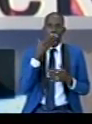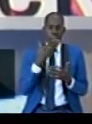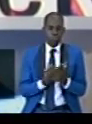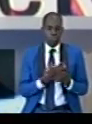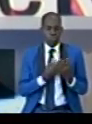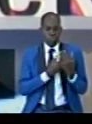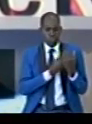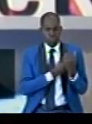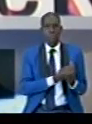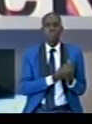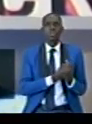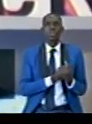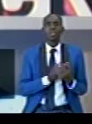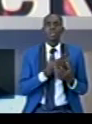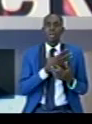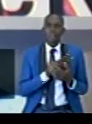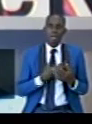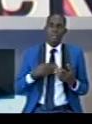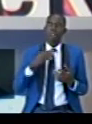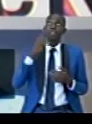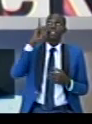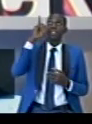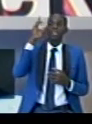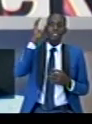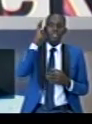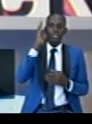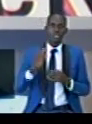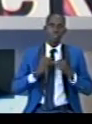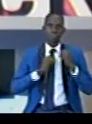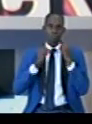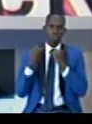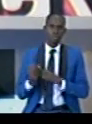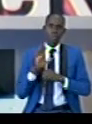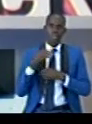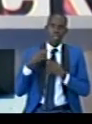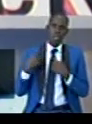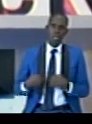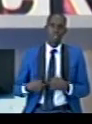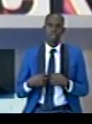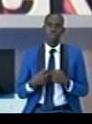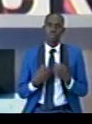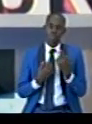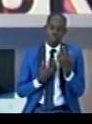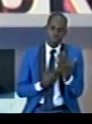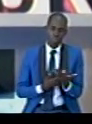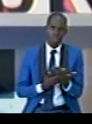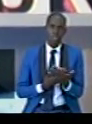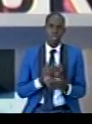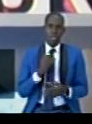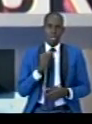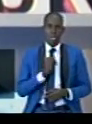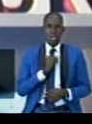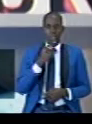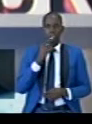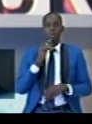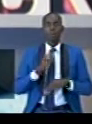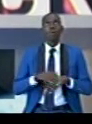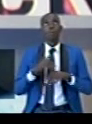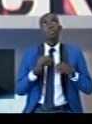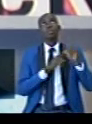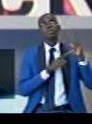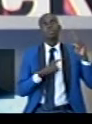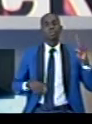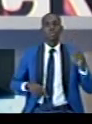courage, and he shall strengthen thine heart. Wait, I say, on the Lord.